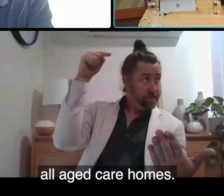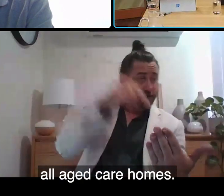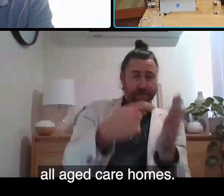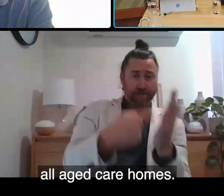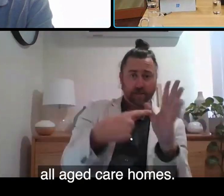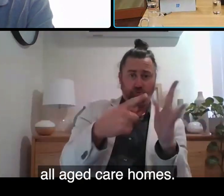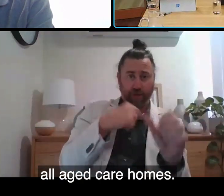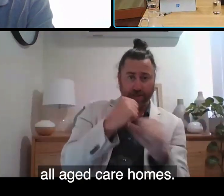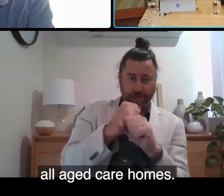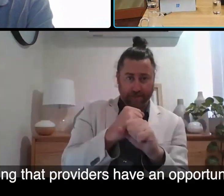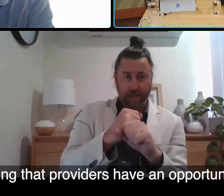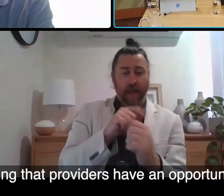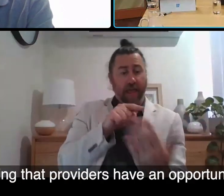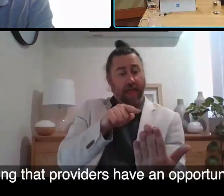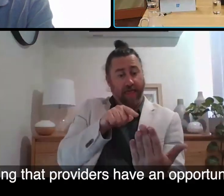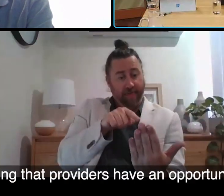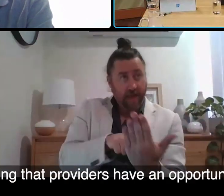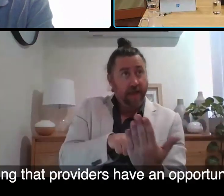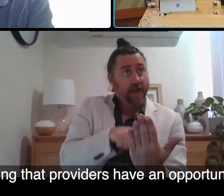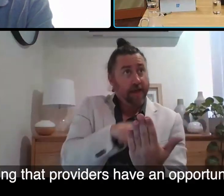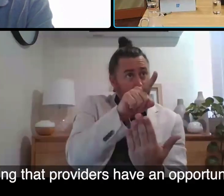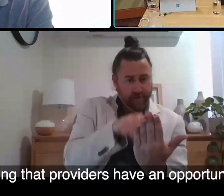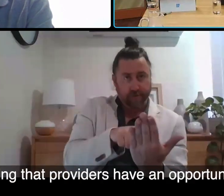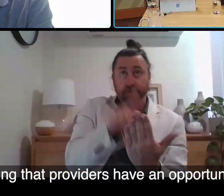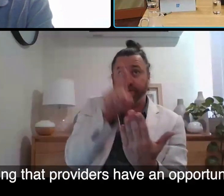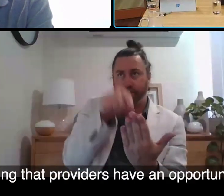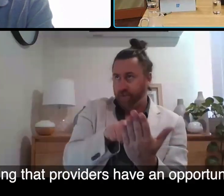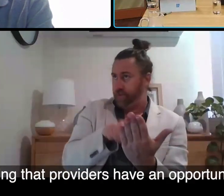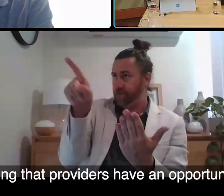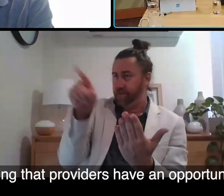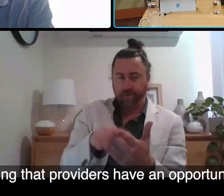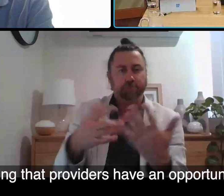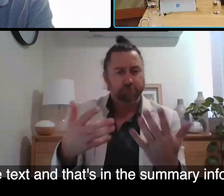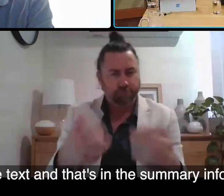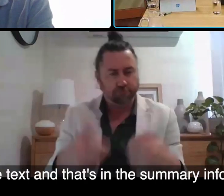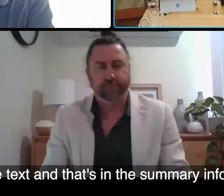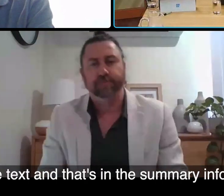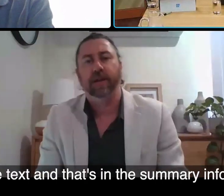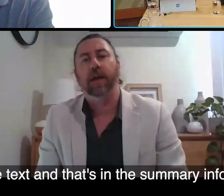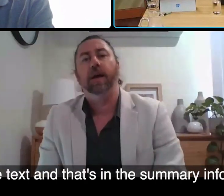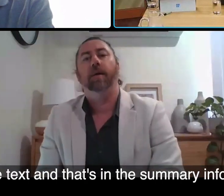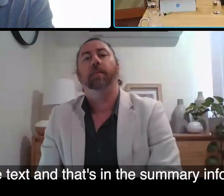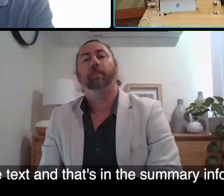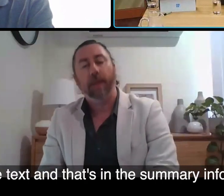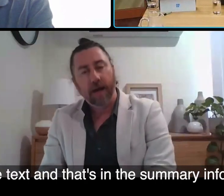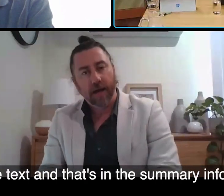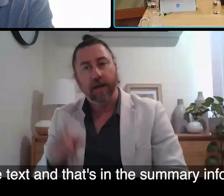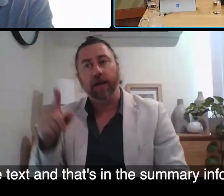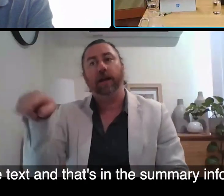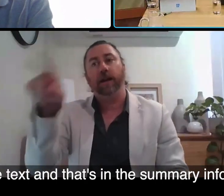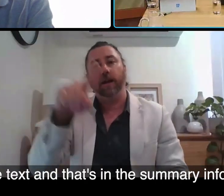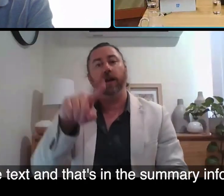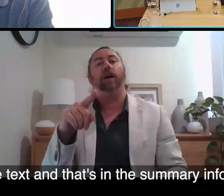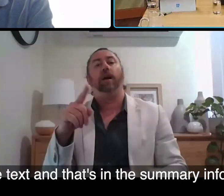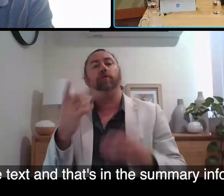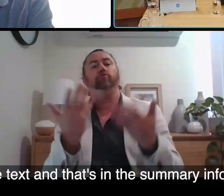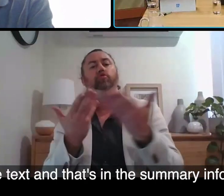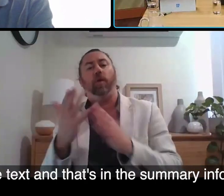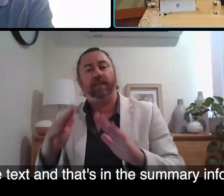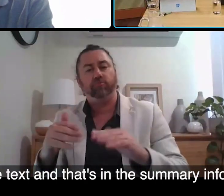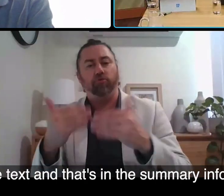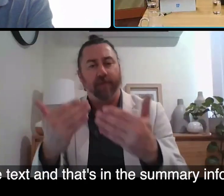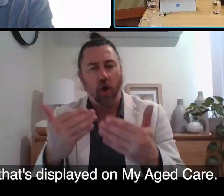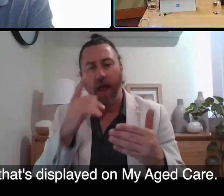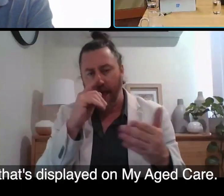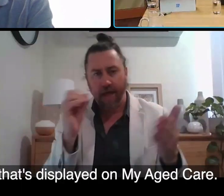all aged care homes. In saying that, providers have an opportunity to enter free text and that's in their